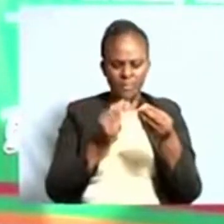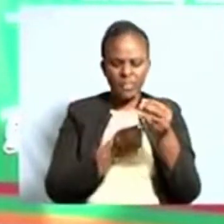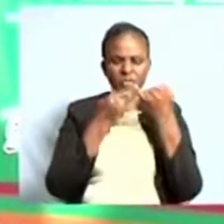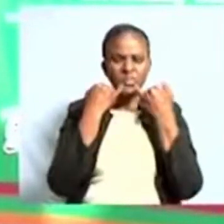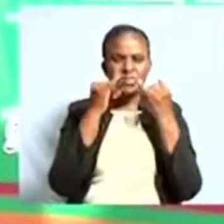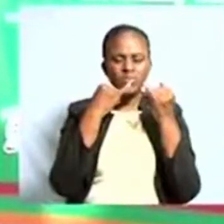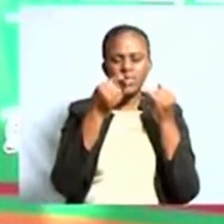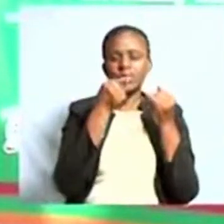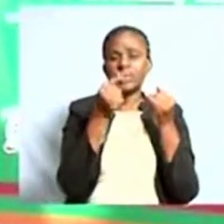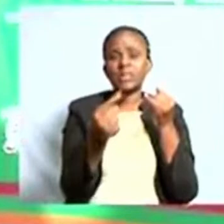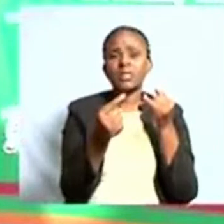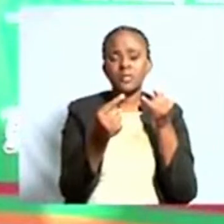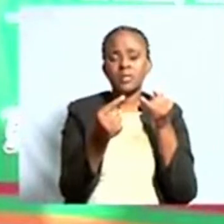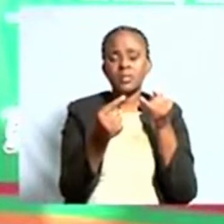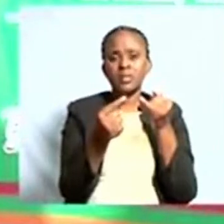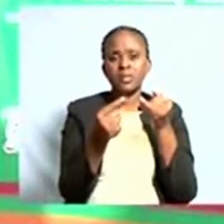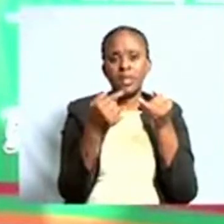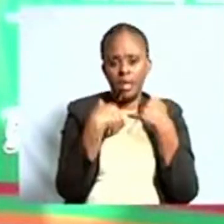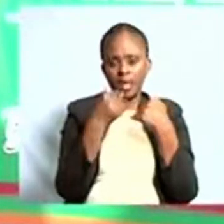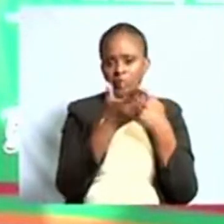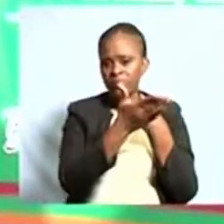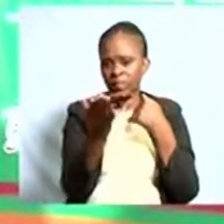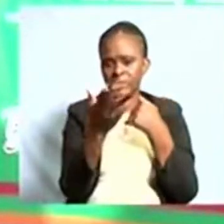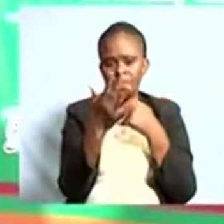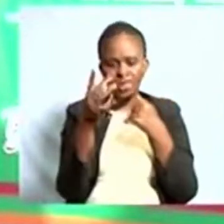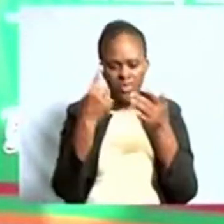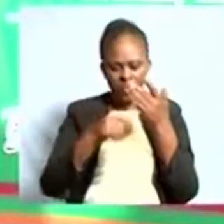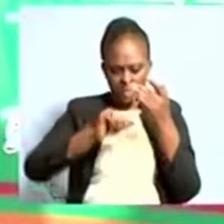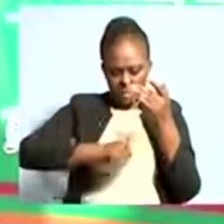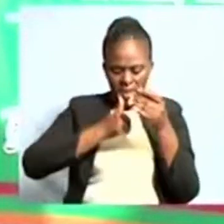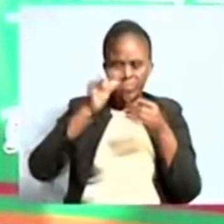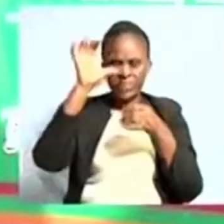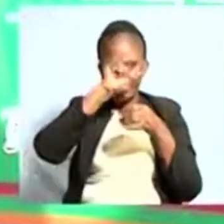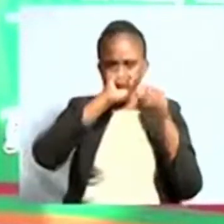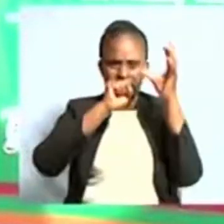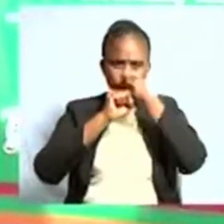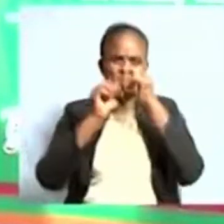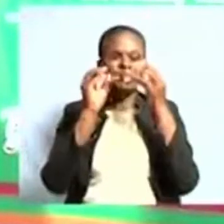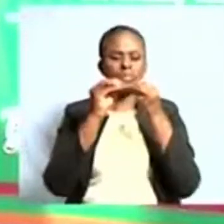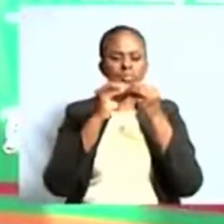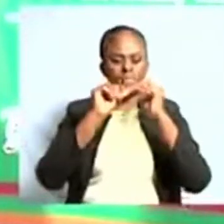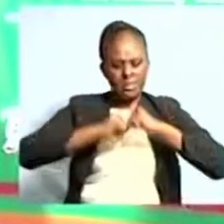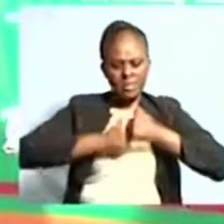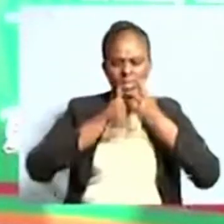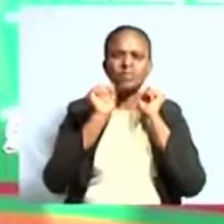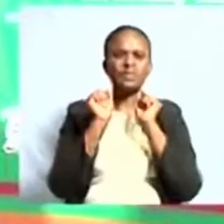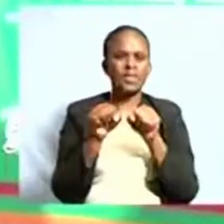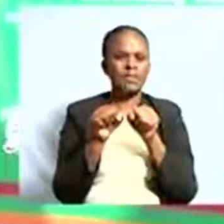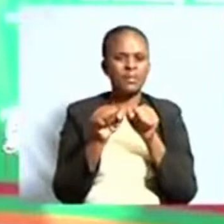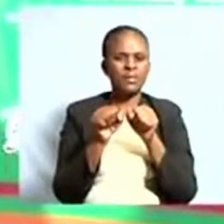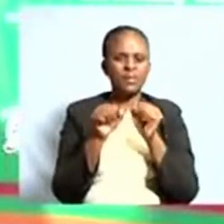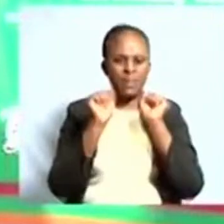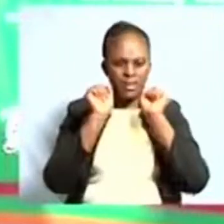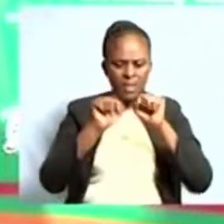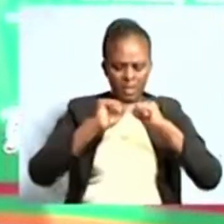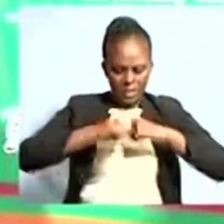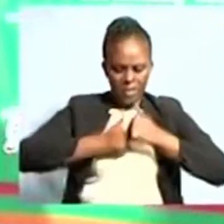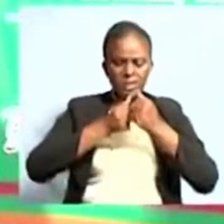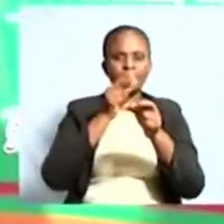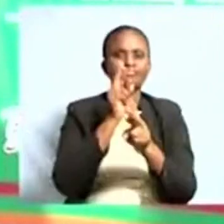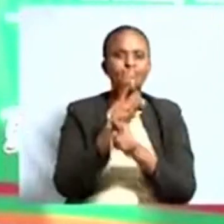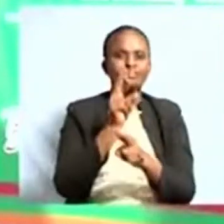say there's this product which we suspect to be counterfeit. We come in, we engage the right